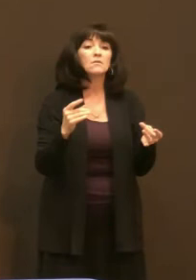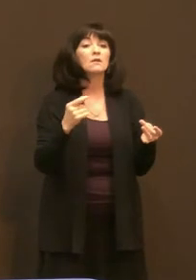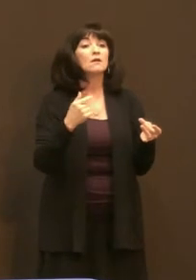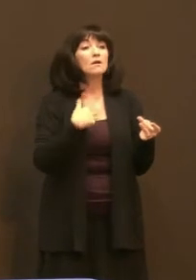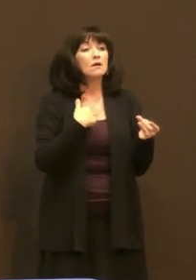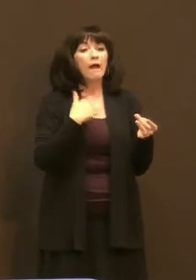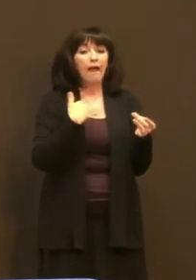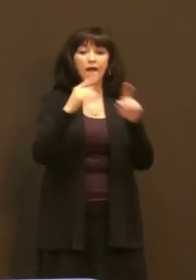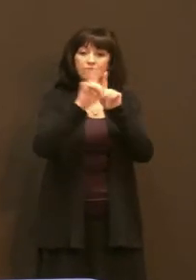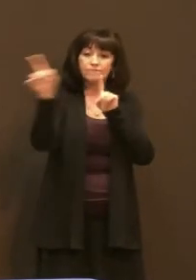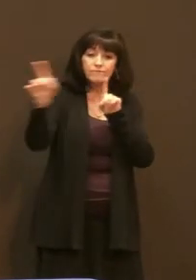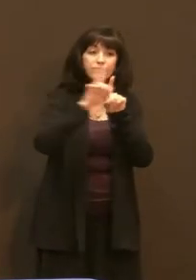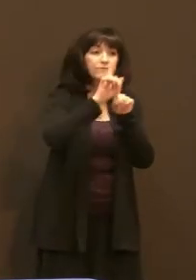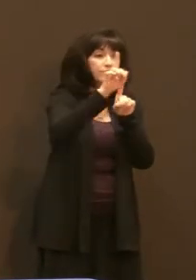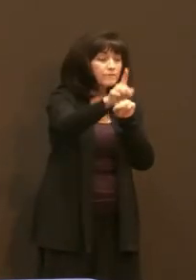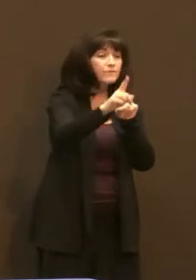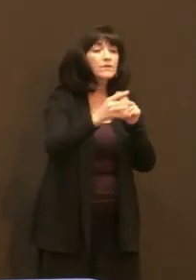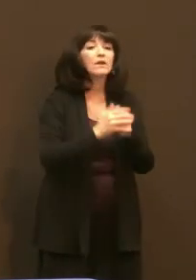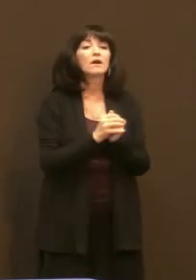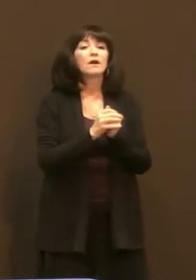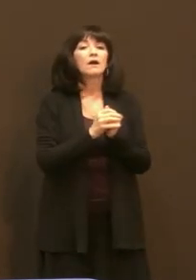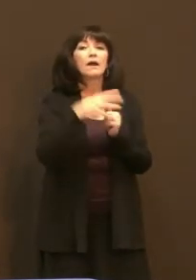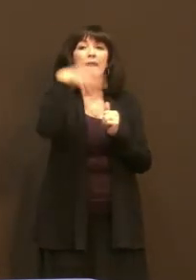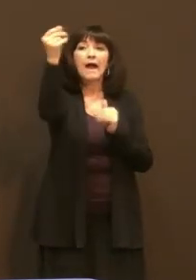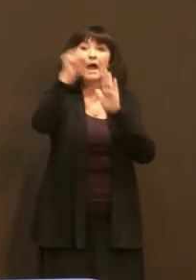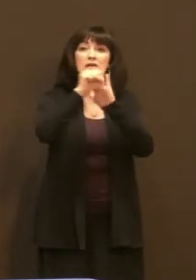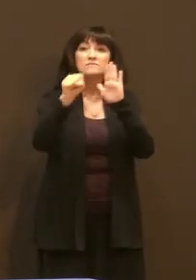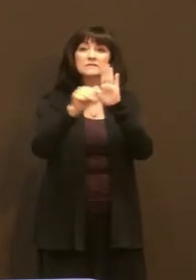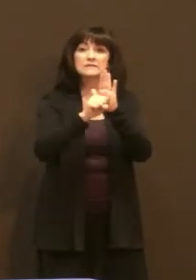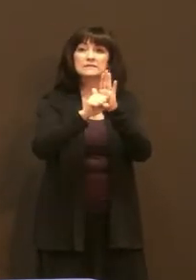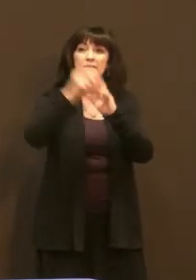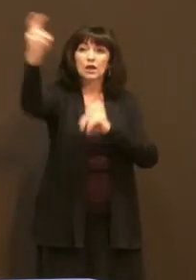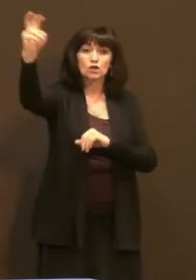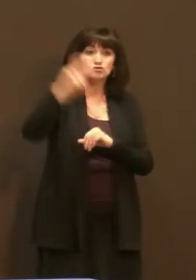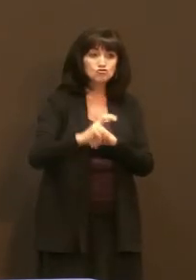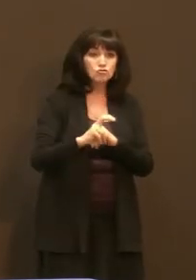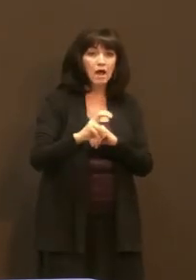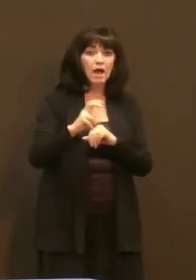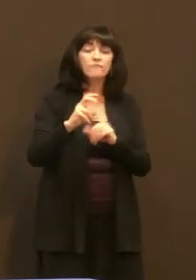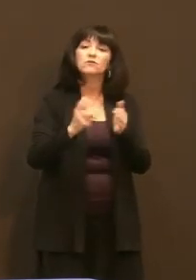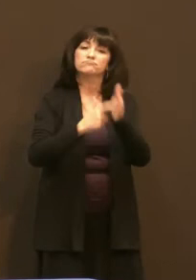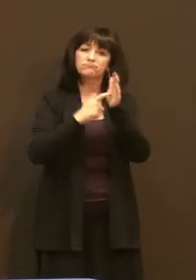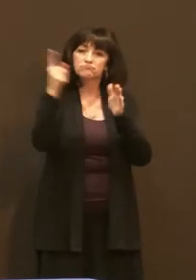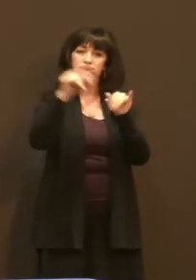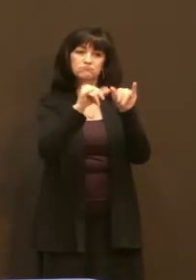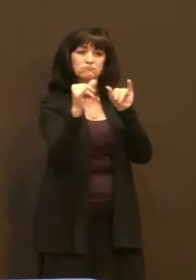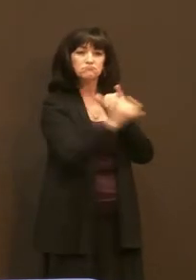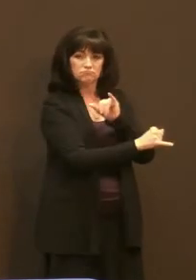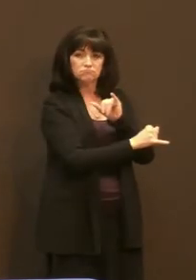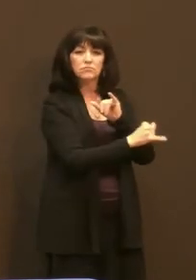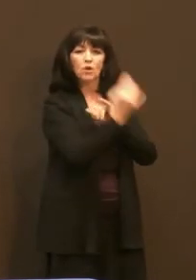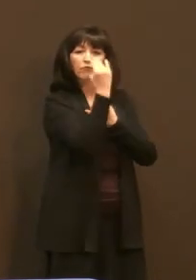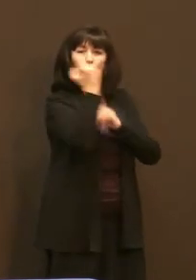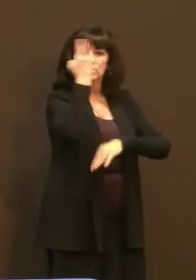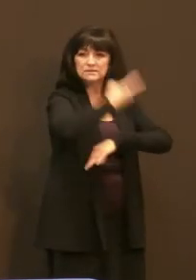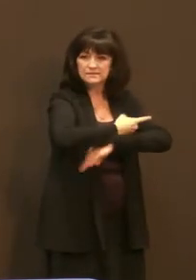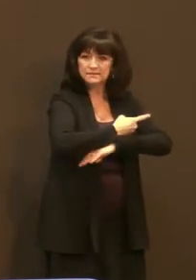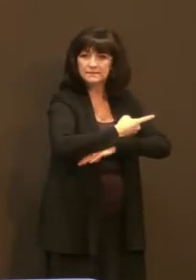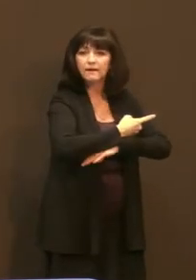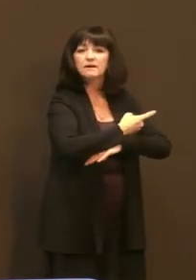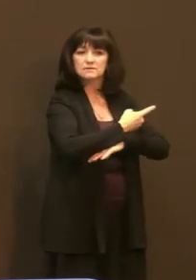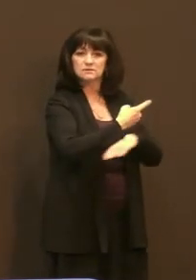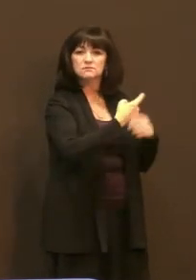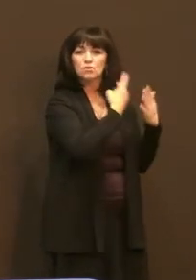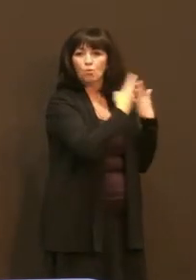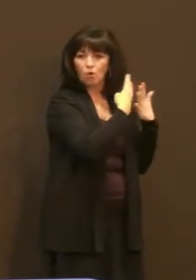and our quarantine for out-of-state travelers, we've been able to flatten the curve off. We don't know that yet.